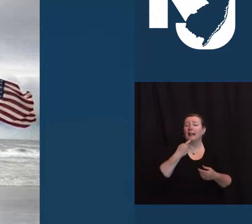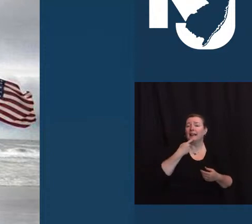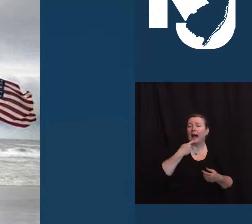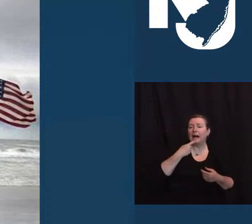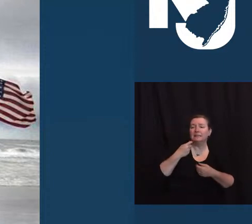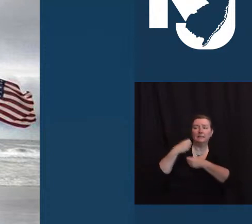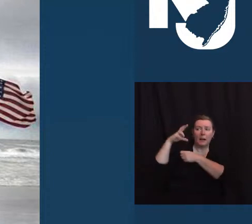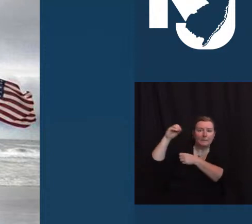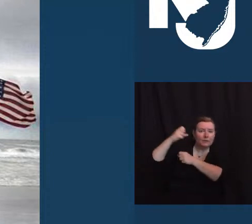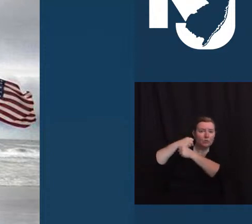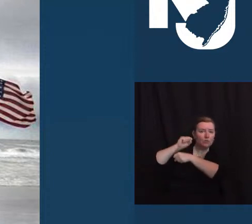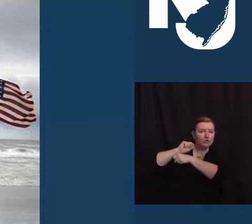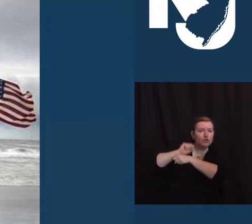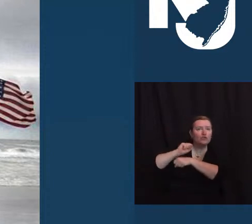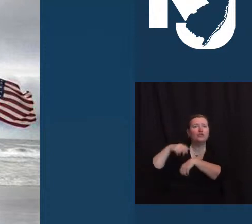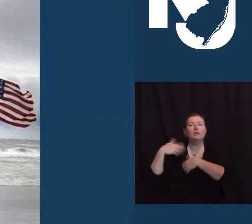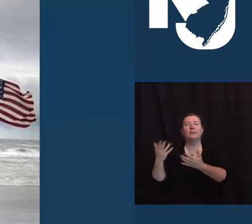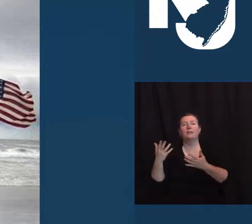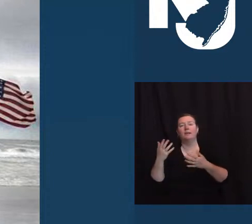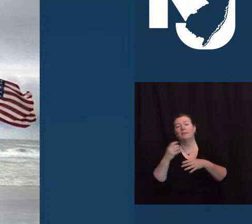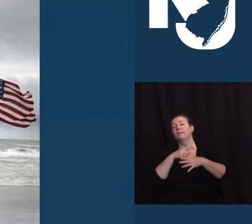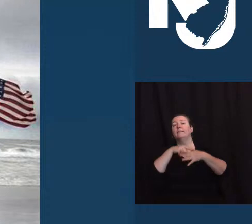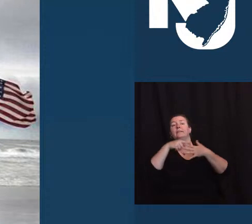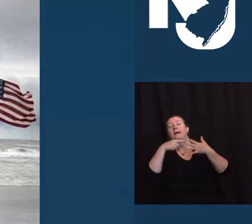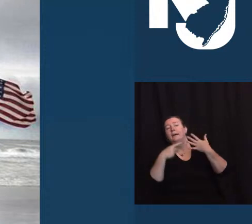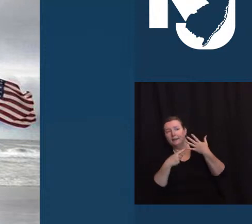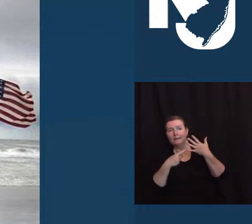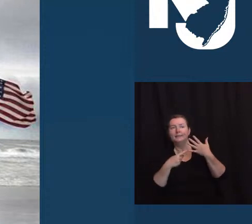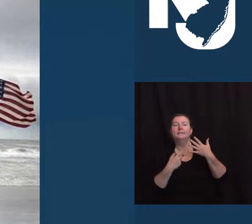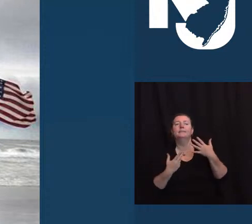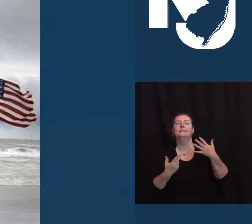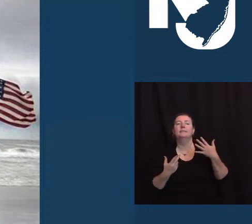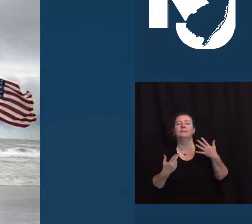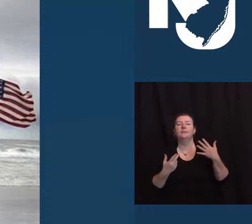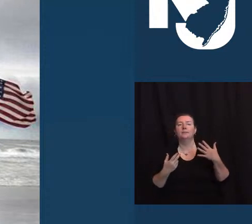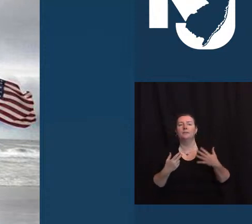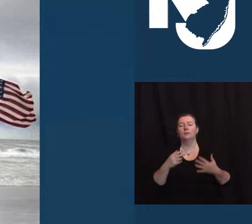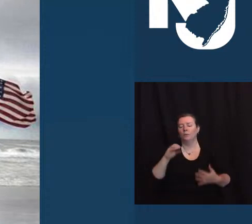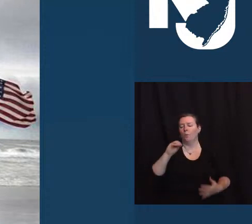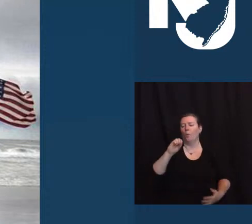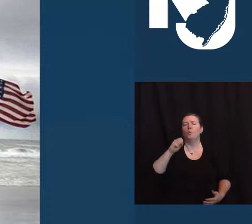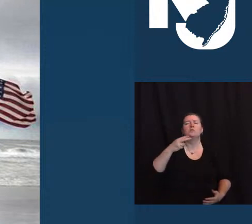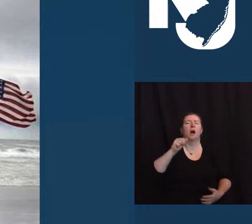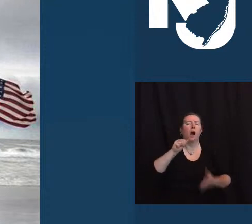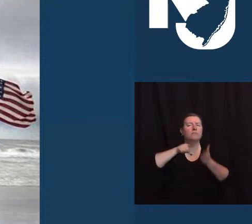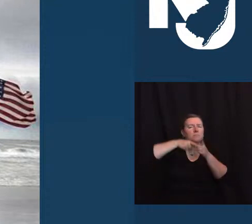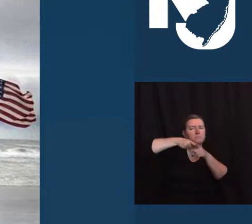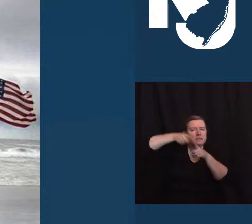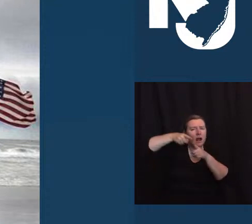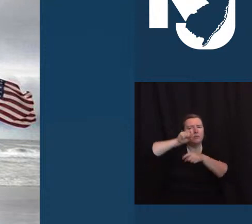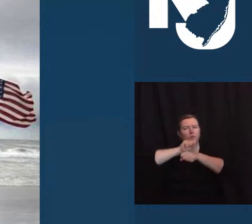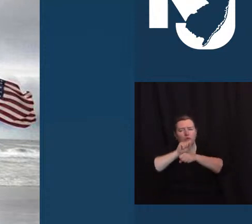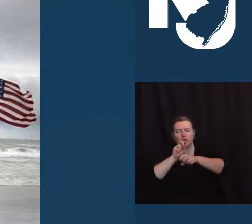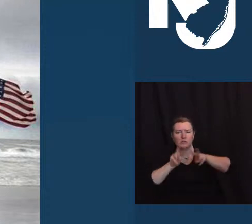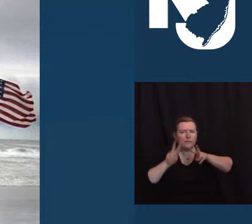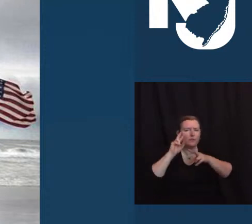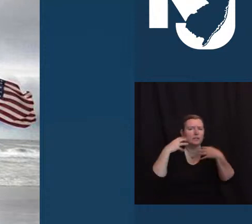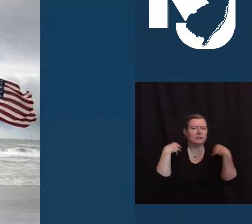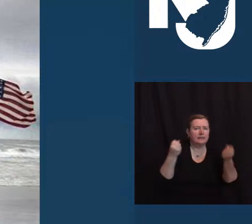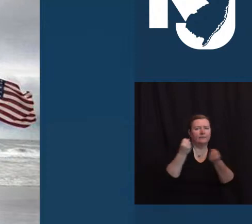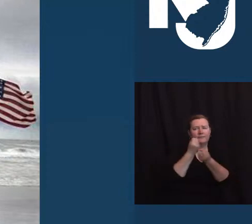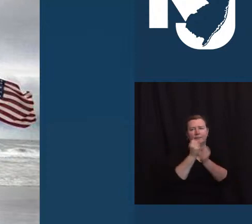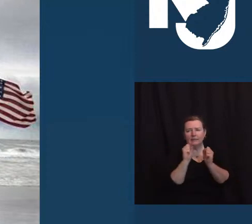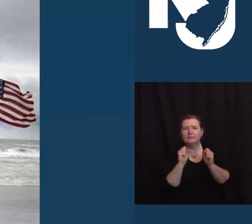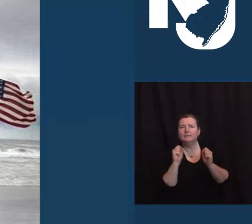before settling in as an occupational health and safety specialist for the United States Department of Agriculture. He retired in the